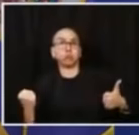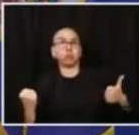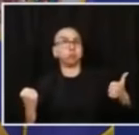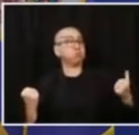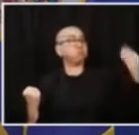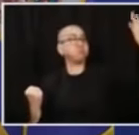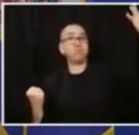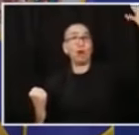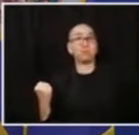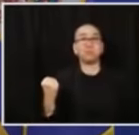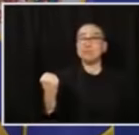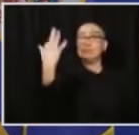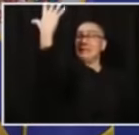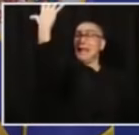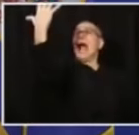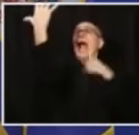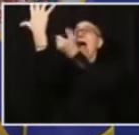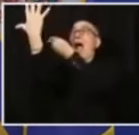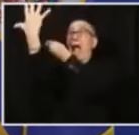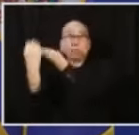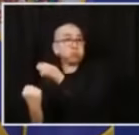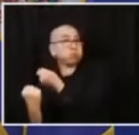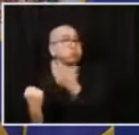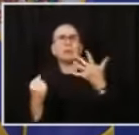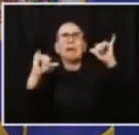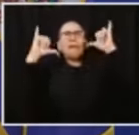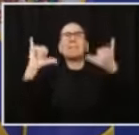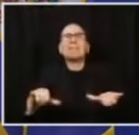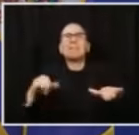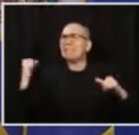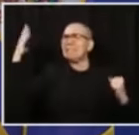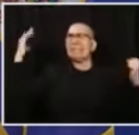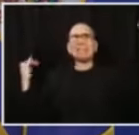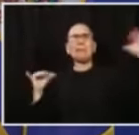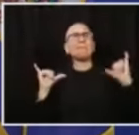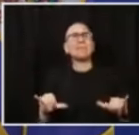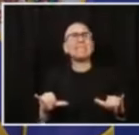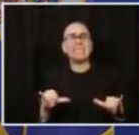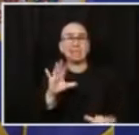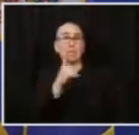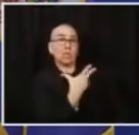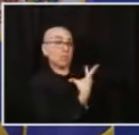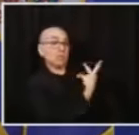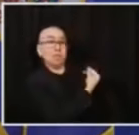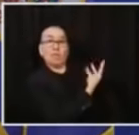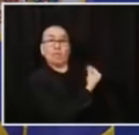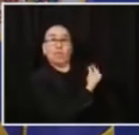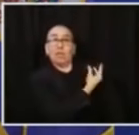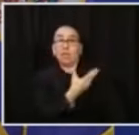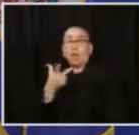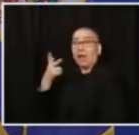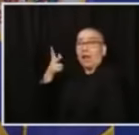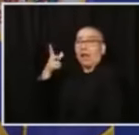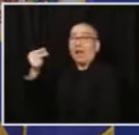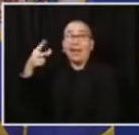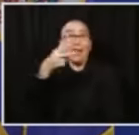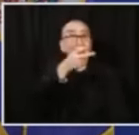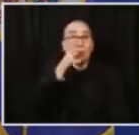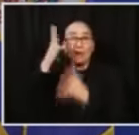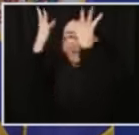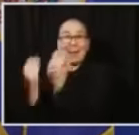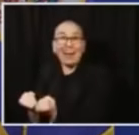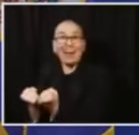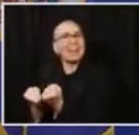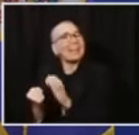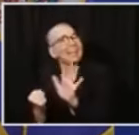getting it to spread, and the vaccine will help us put it out. So we can accelerate how fast we get out of this, not just by vaccines,